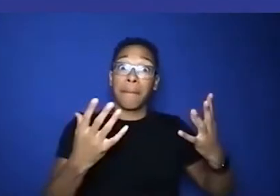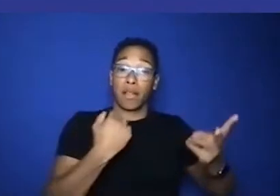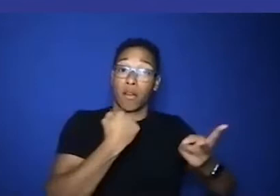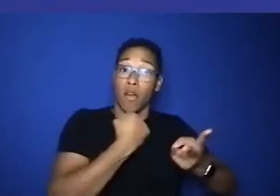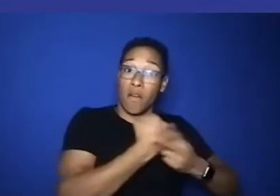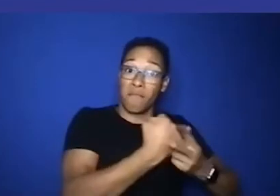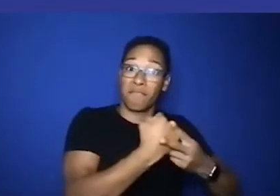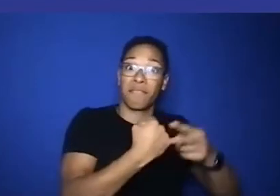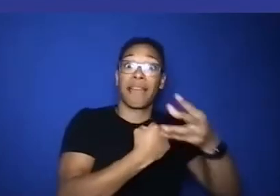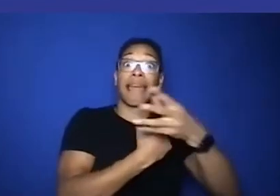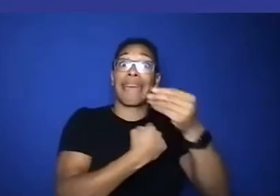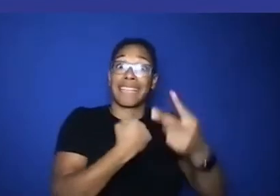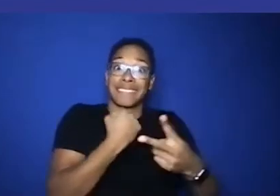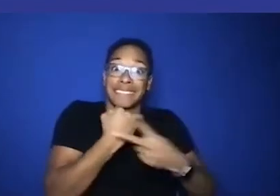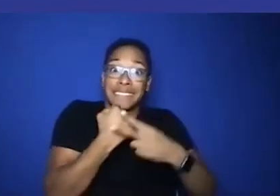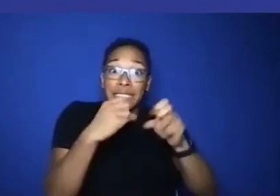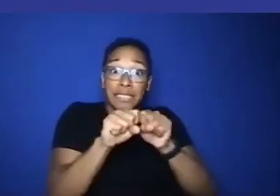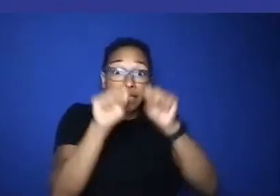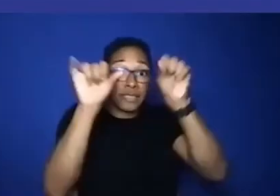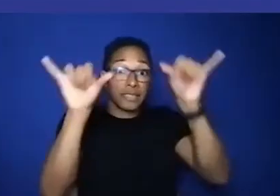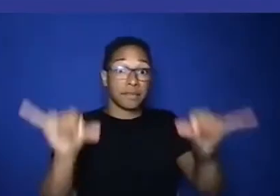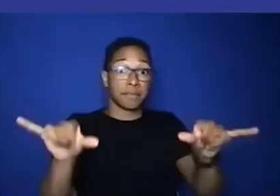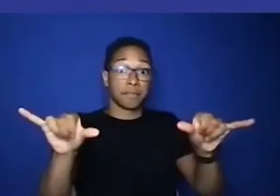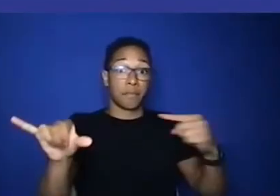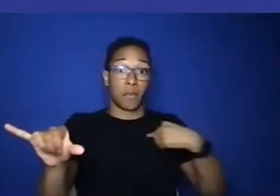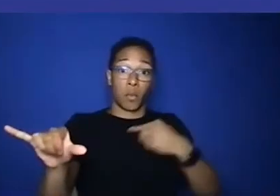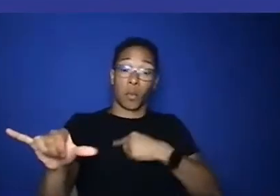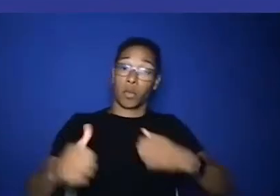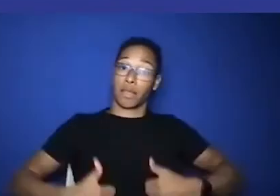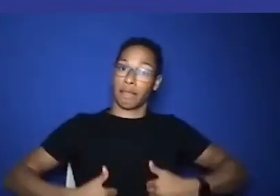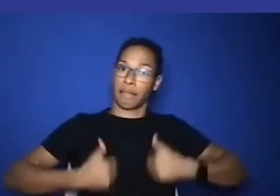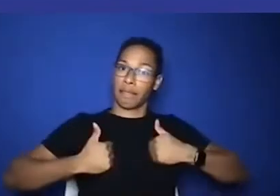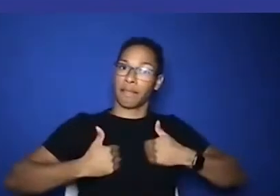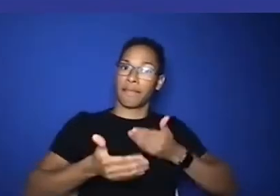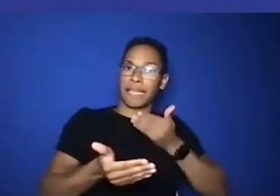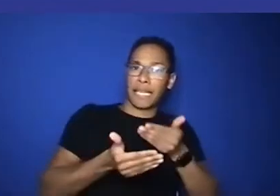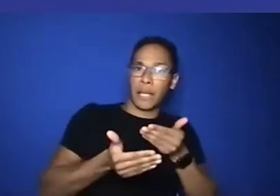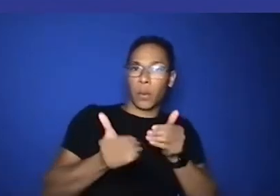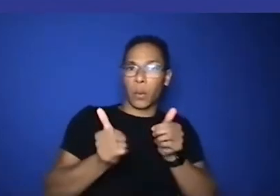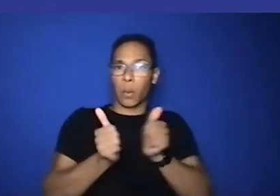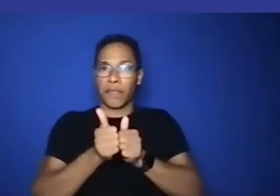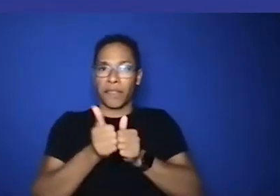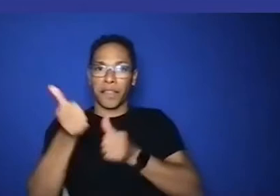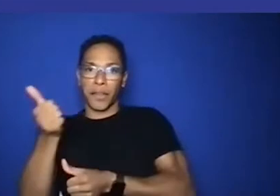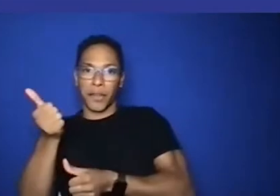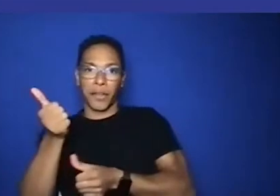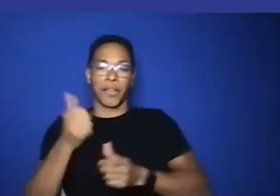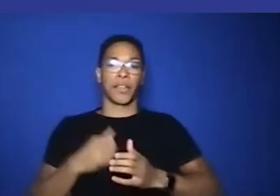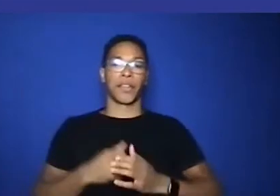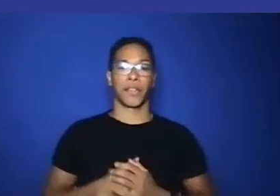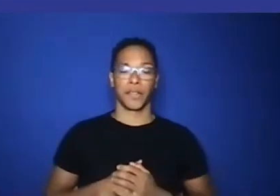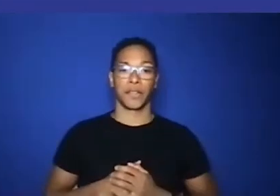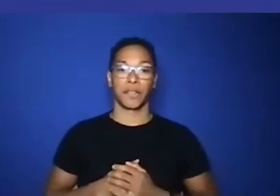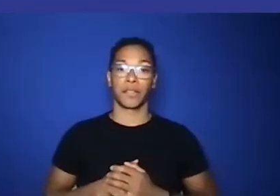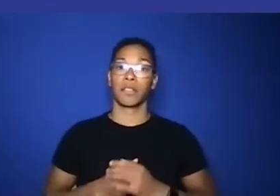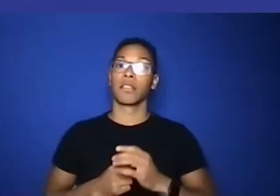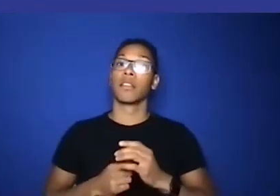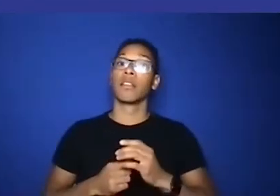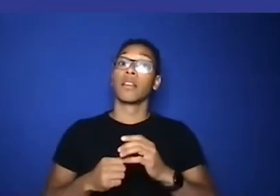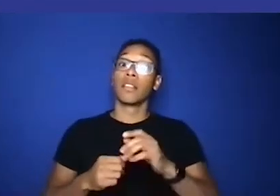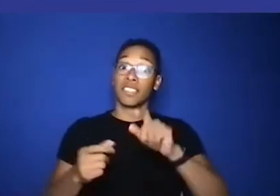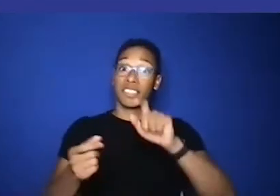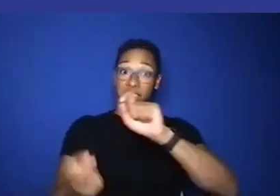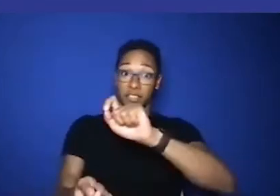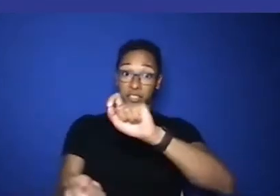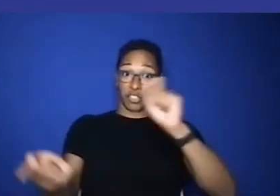archival systems that we live near with under. And so in changing that,